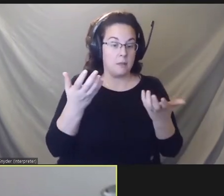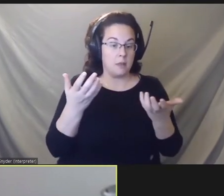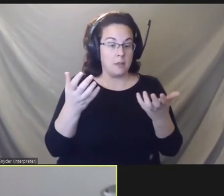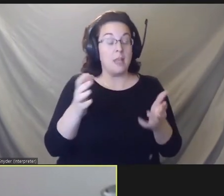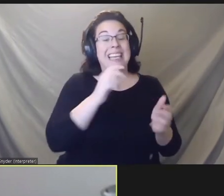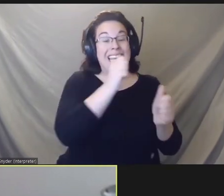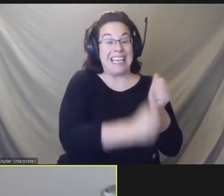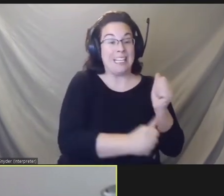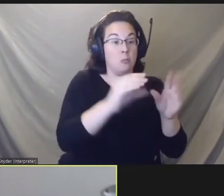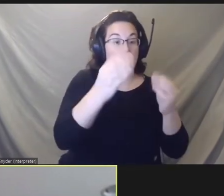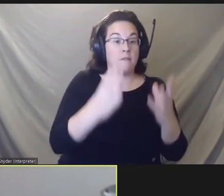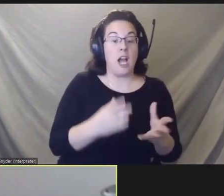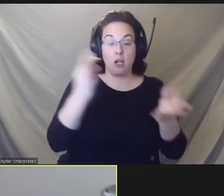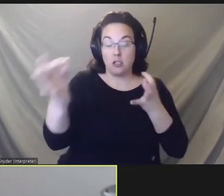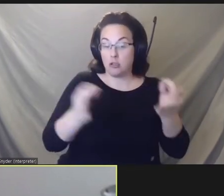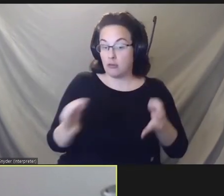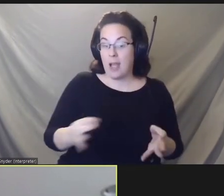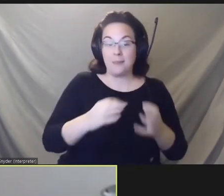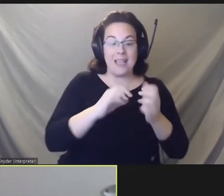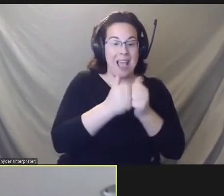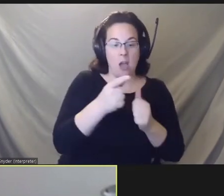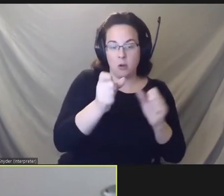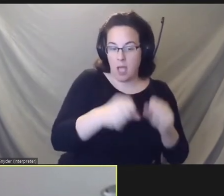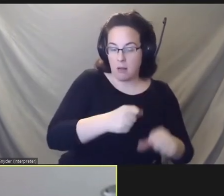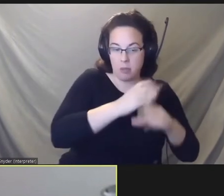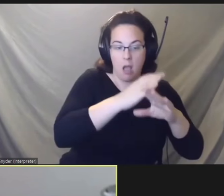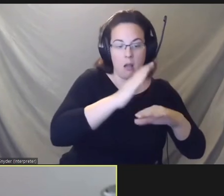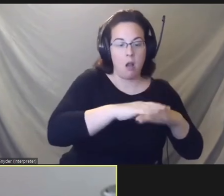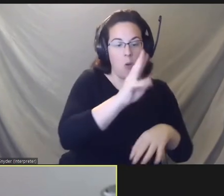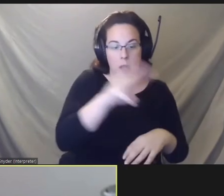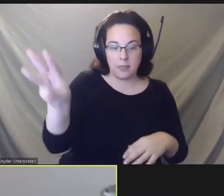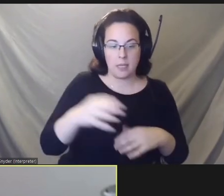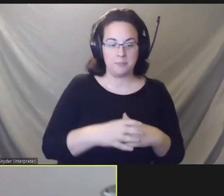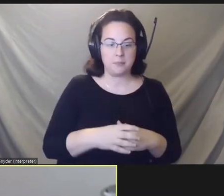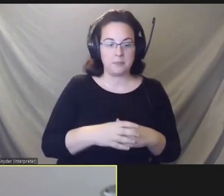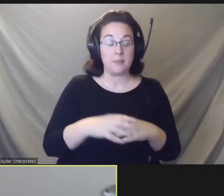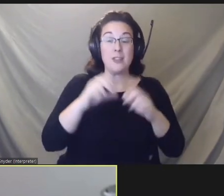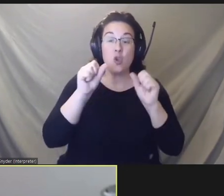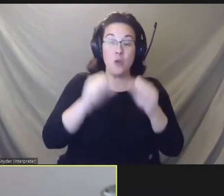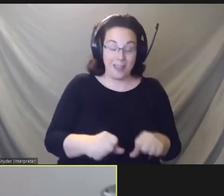their websites. Consumers can also obtain blocking and labeling services directly from